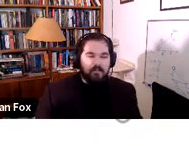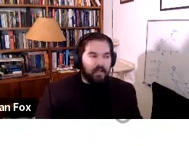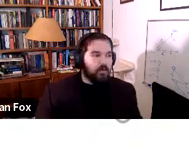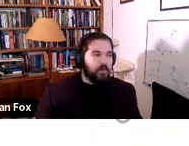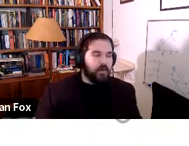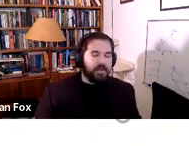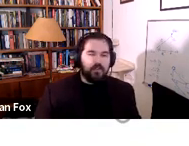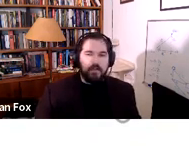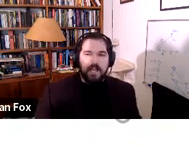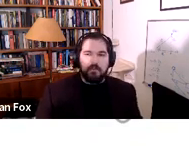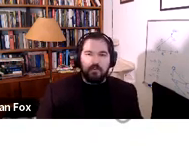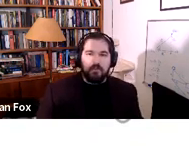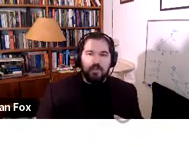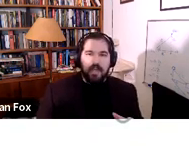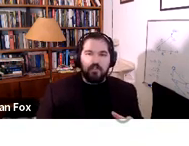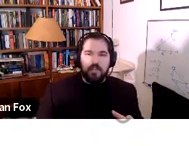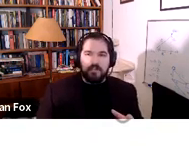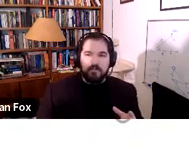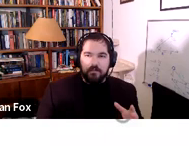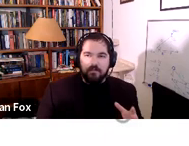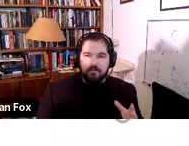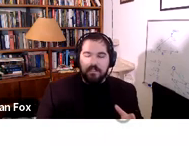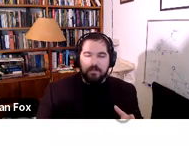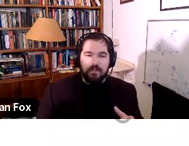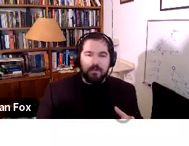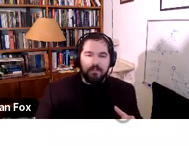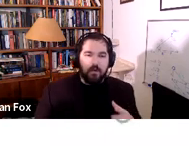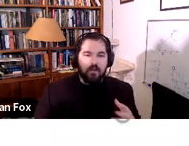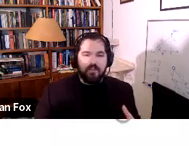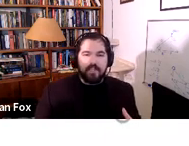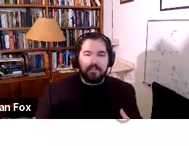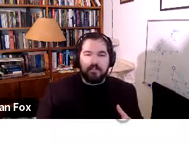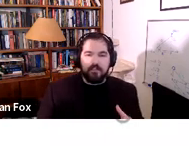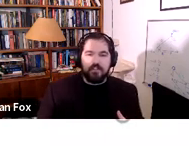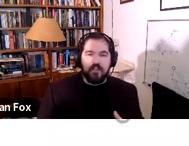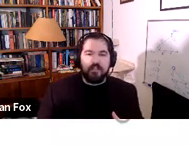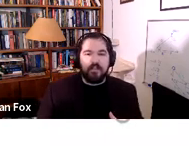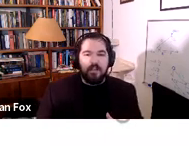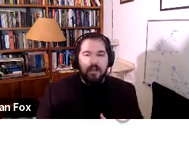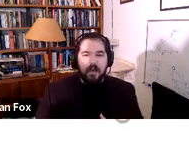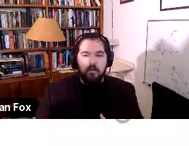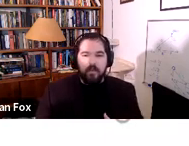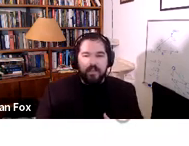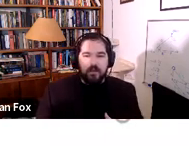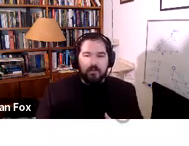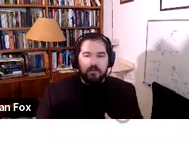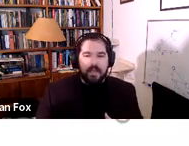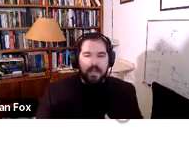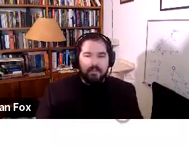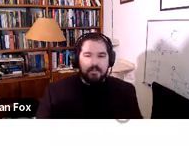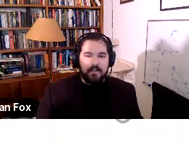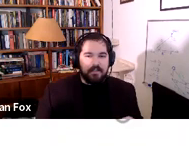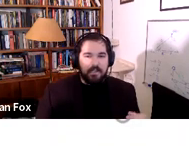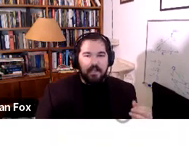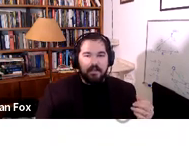And finally, we want to make sure that we capture not just kind of disabilities, but also all facets of intersectionality. We know